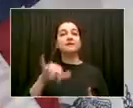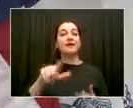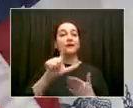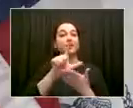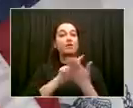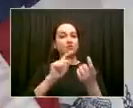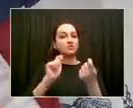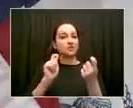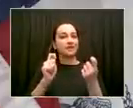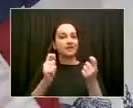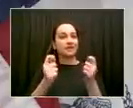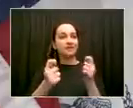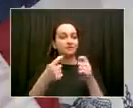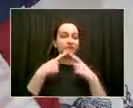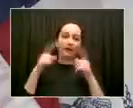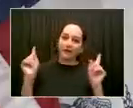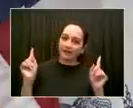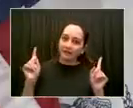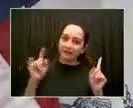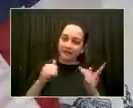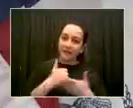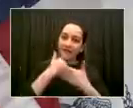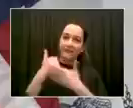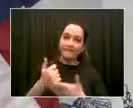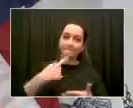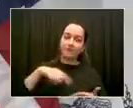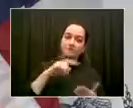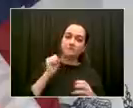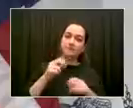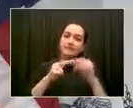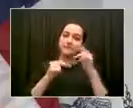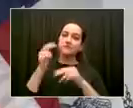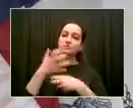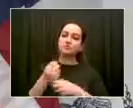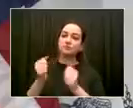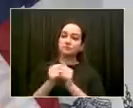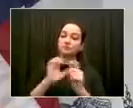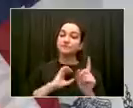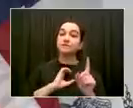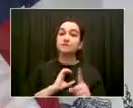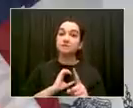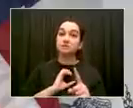court has been clear. We are absolutely authorized to release, and that release will begin immediately.